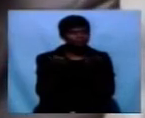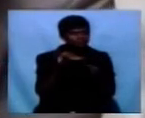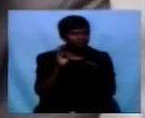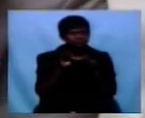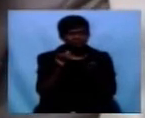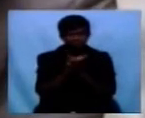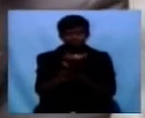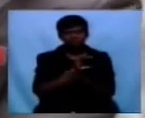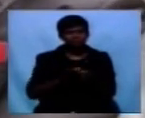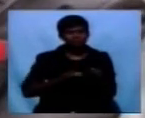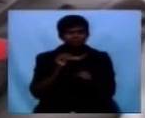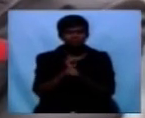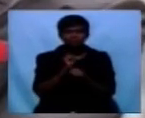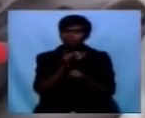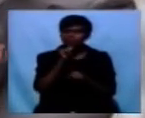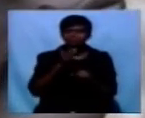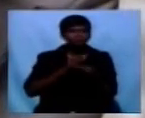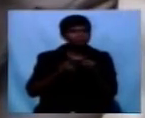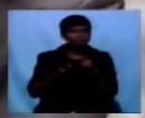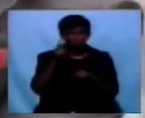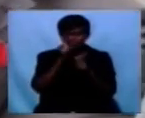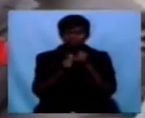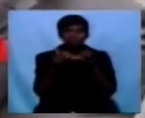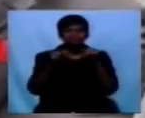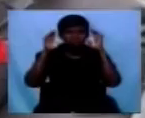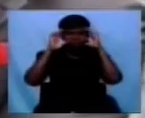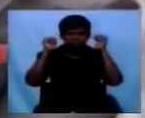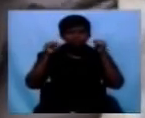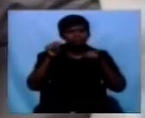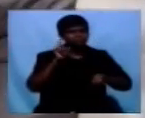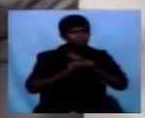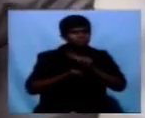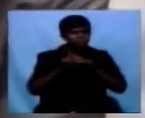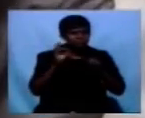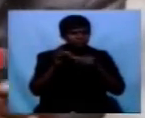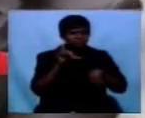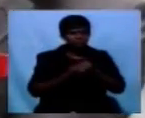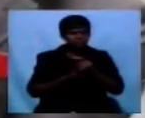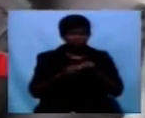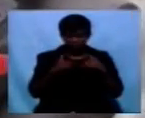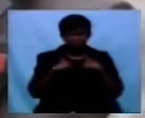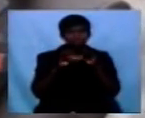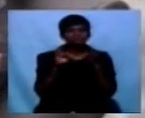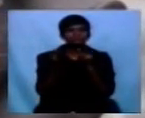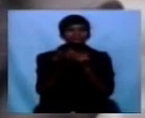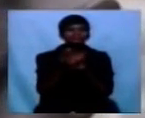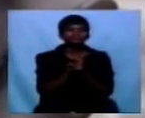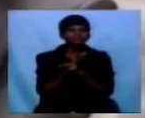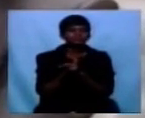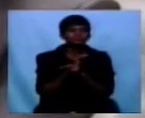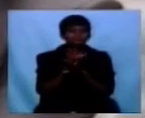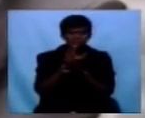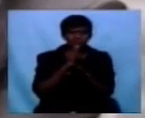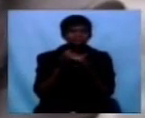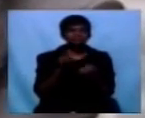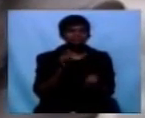contractor doesn't perform, he's not my friend, because then you want the president to fire. And if I'm fired, I have a family to take care of. Before I'm